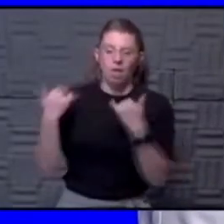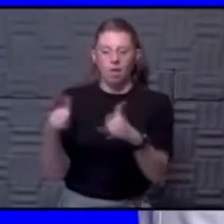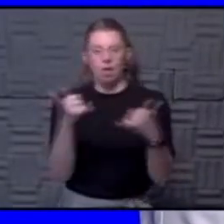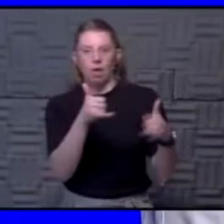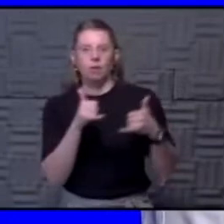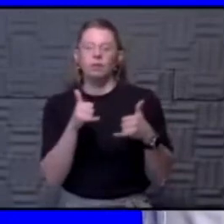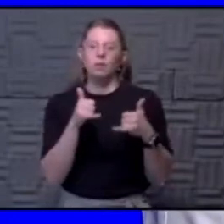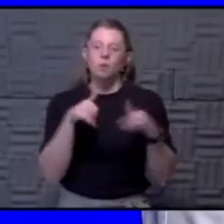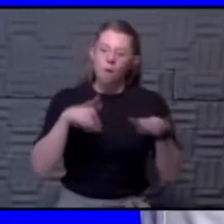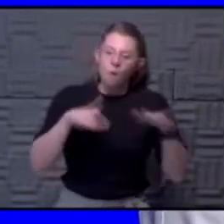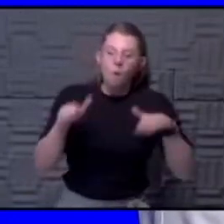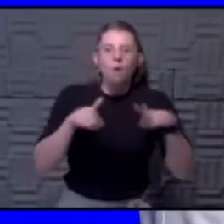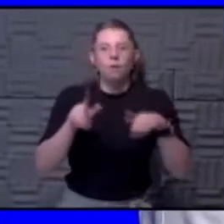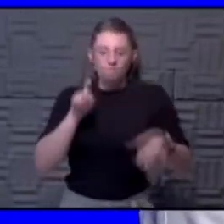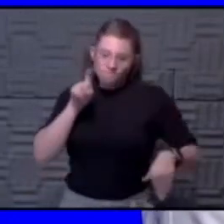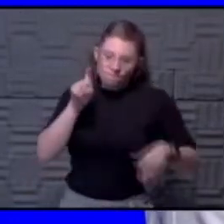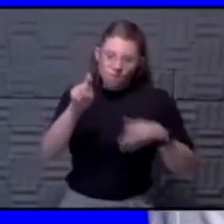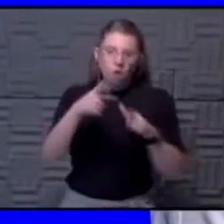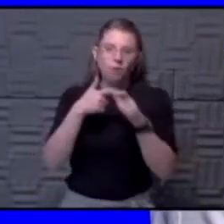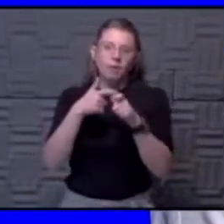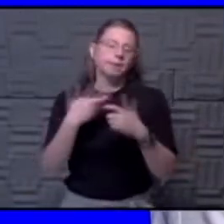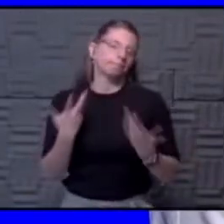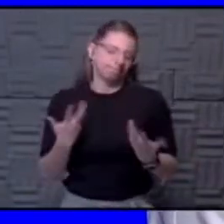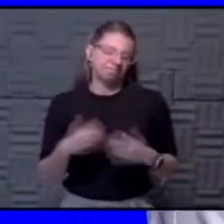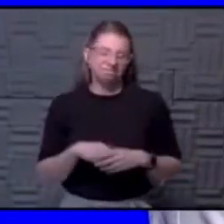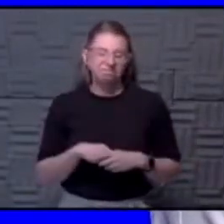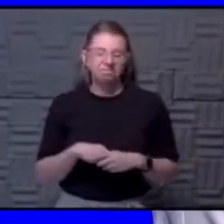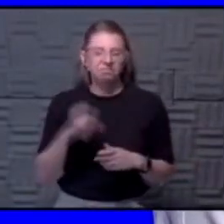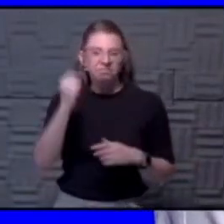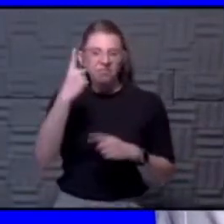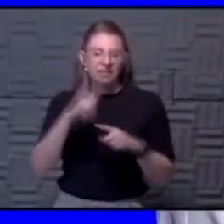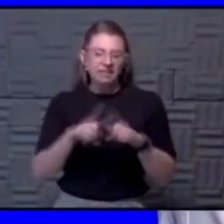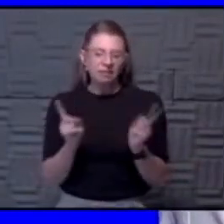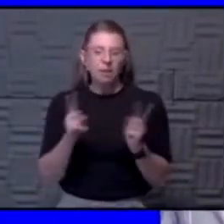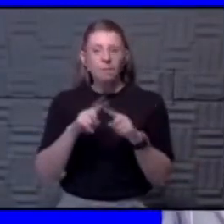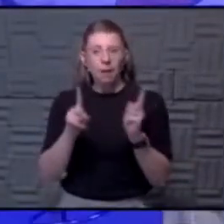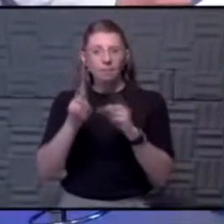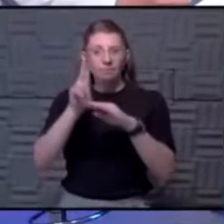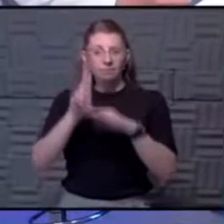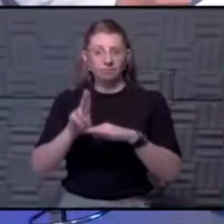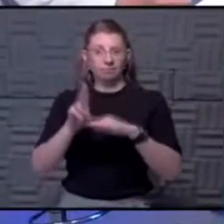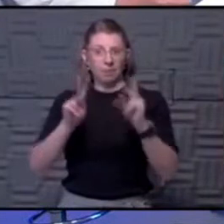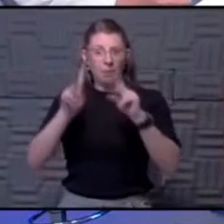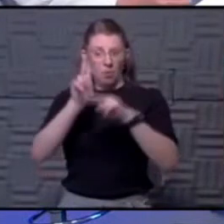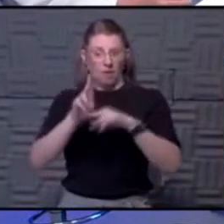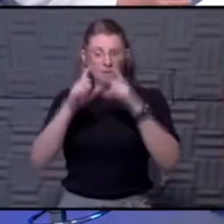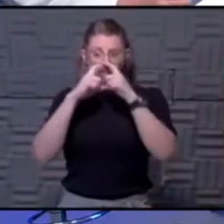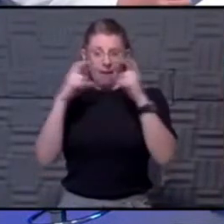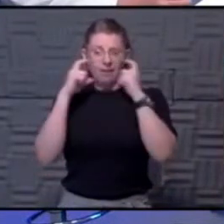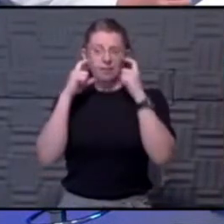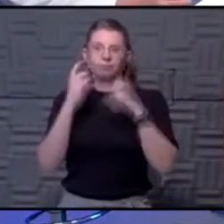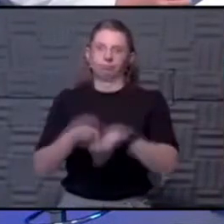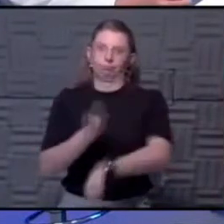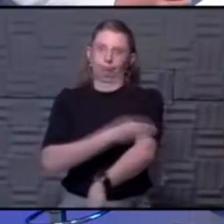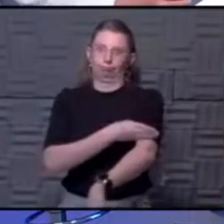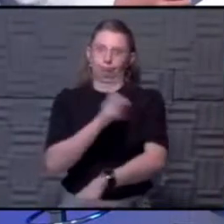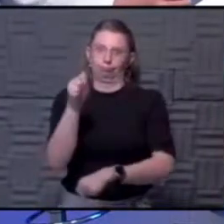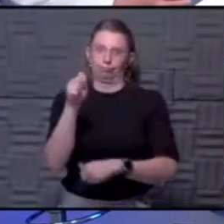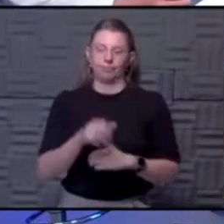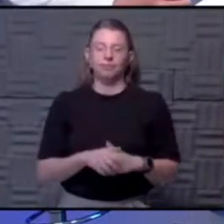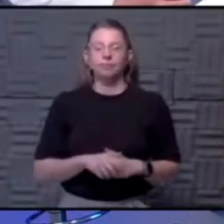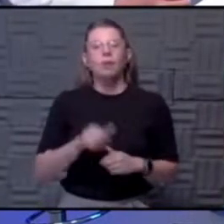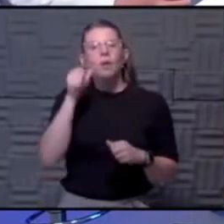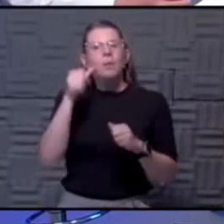or walking or running, things like that. But certainly the masking overall has been a lot better. And I would maybe add a couple of things.